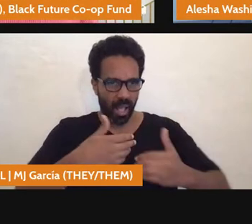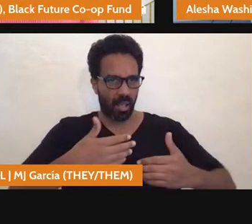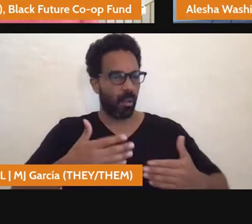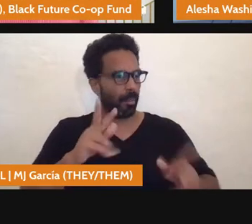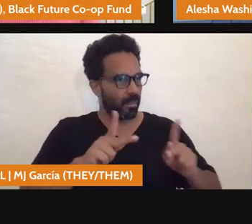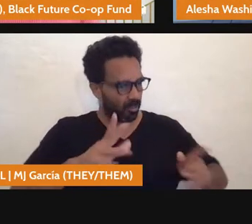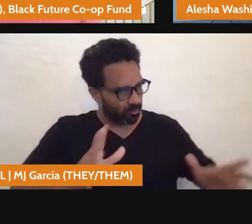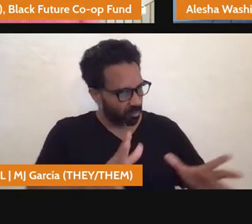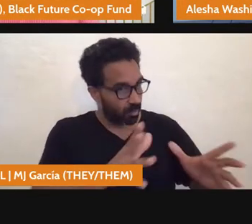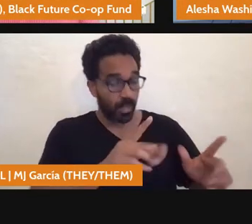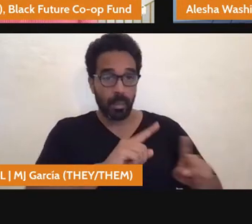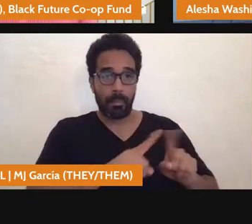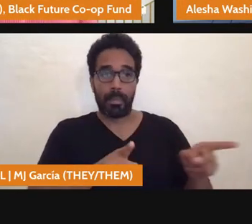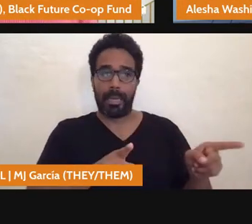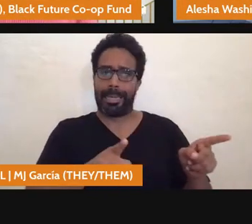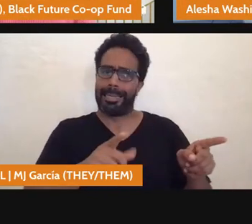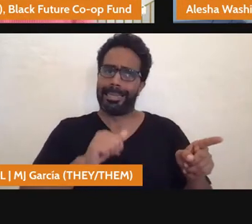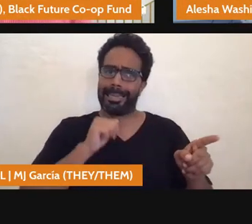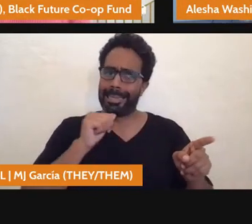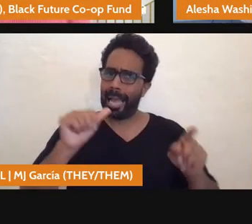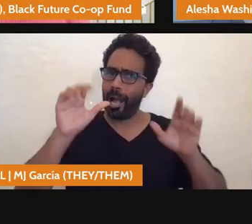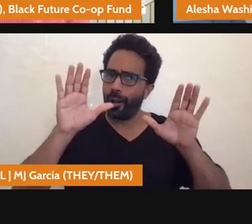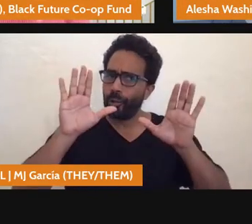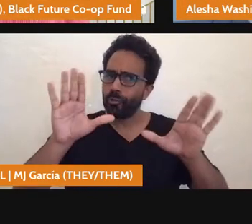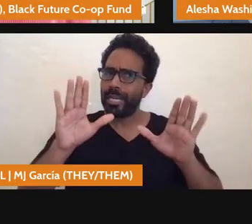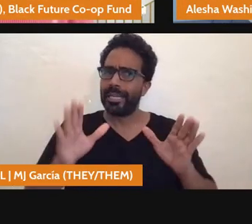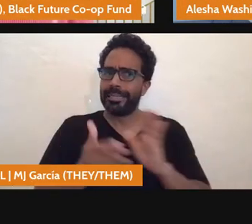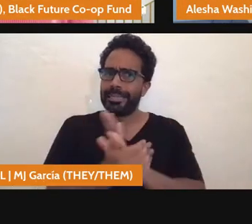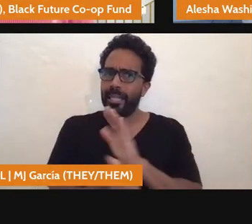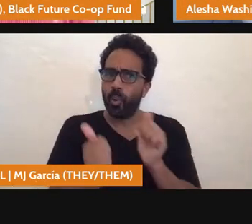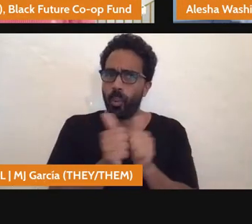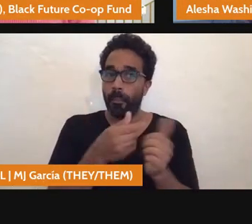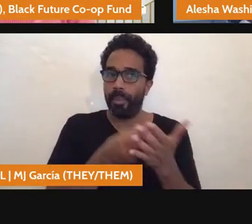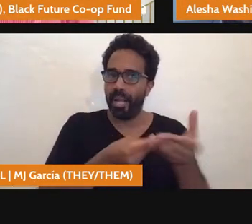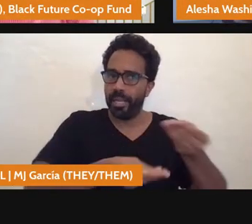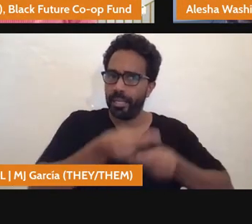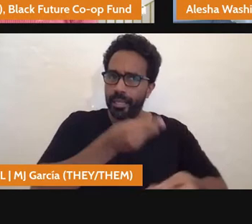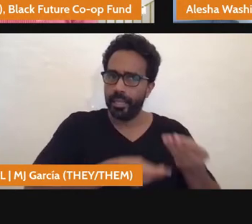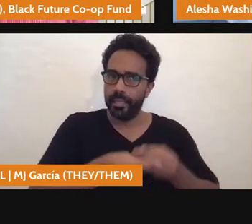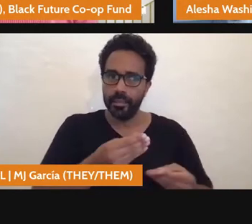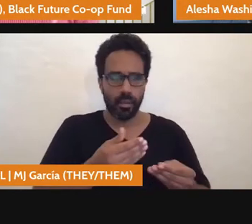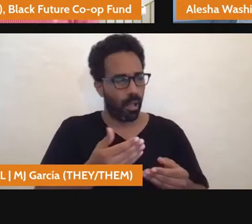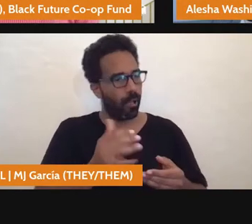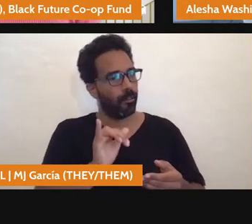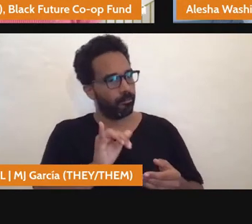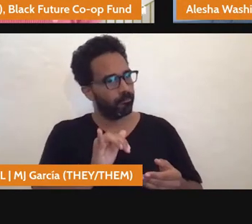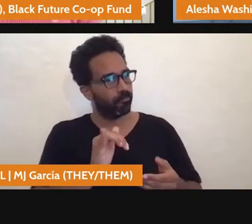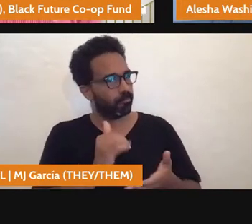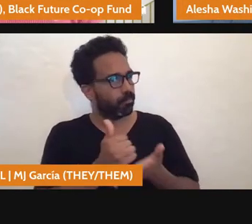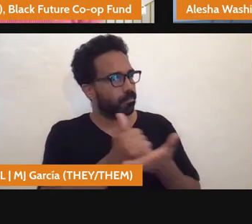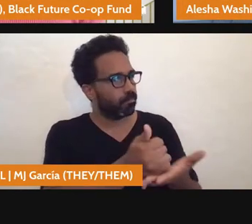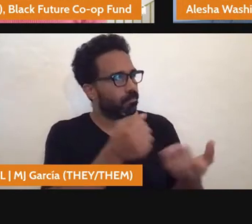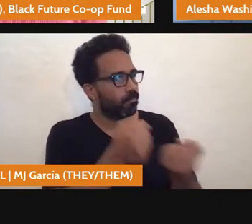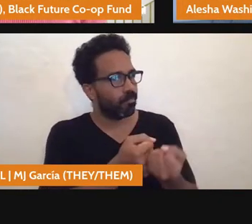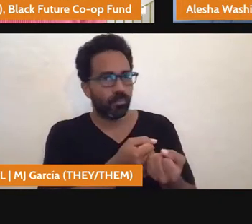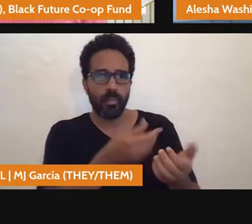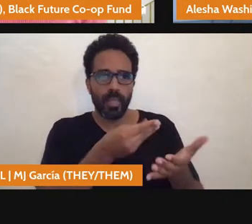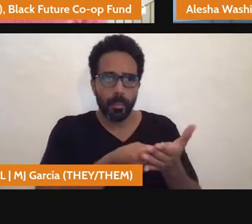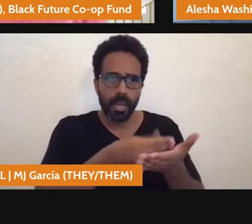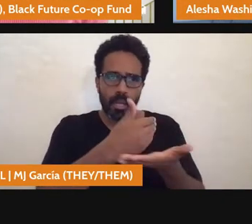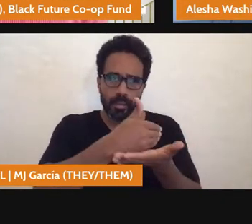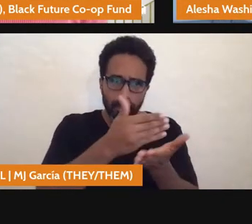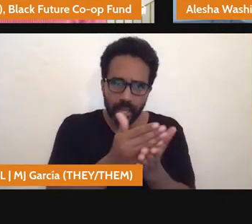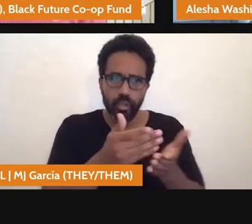right? So we got to get honest about that conversation too. So like, how are we helping them build the operational piece and the infrastructure to support this